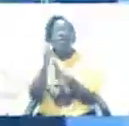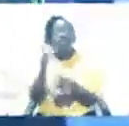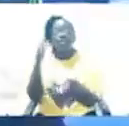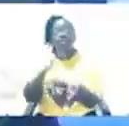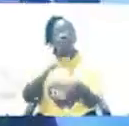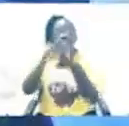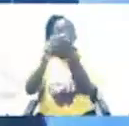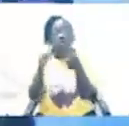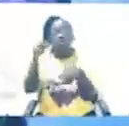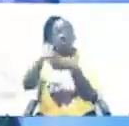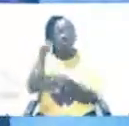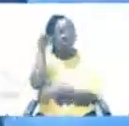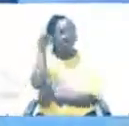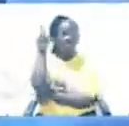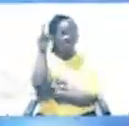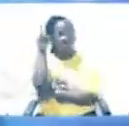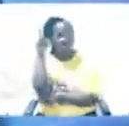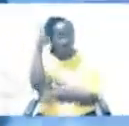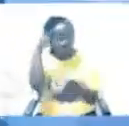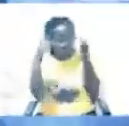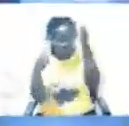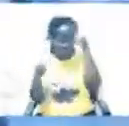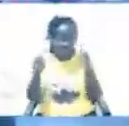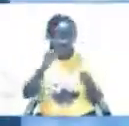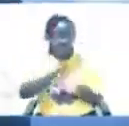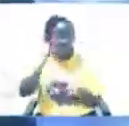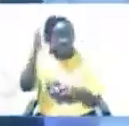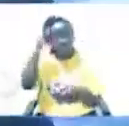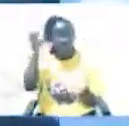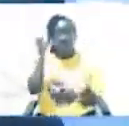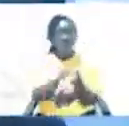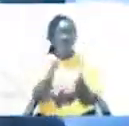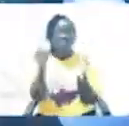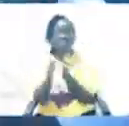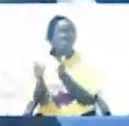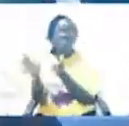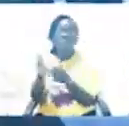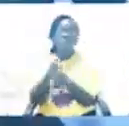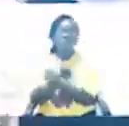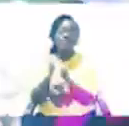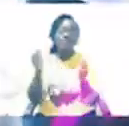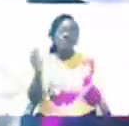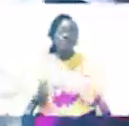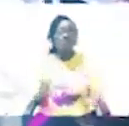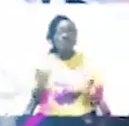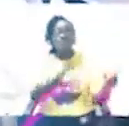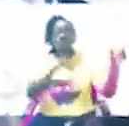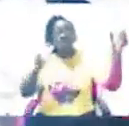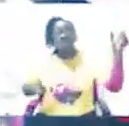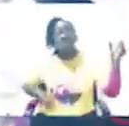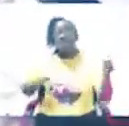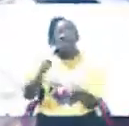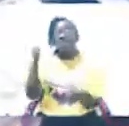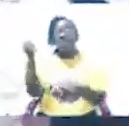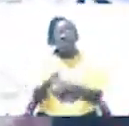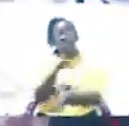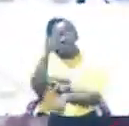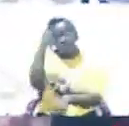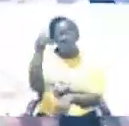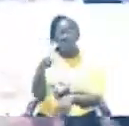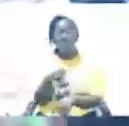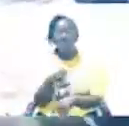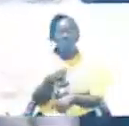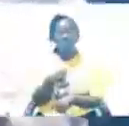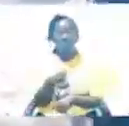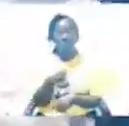I put my trust in him, for I know that Jesus is my Savior. The Lord is a rock